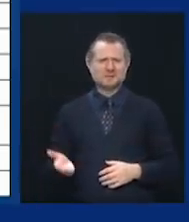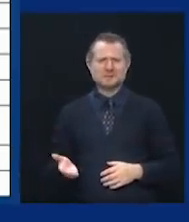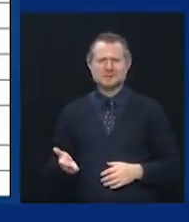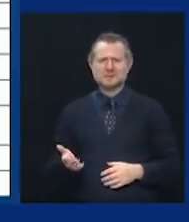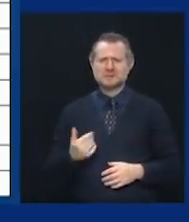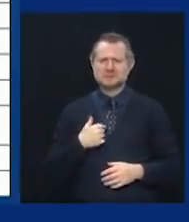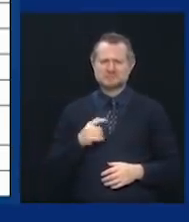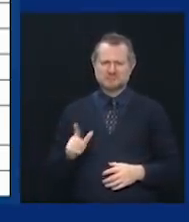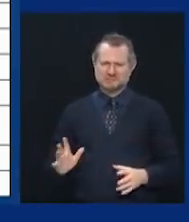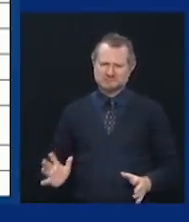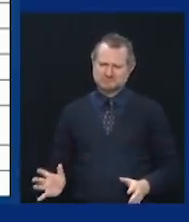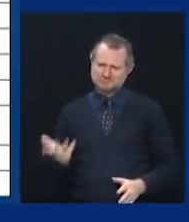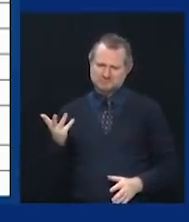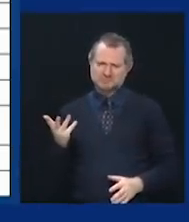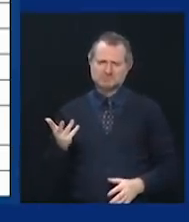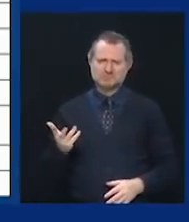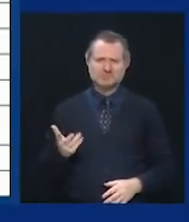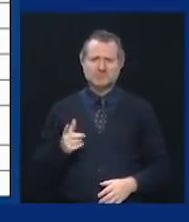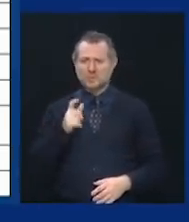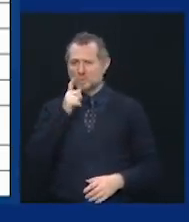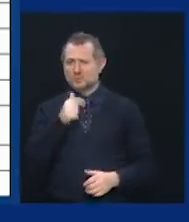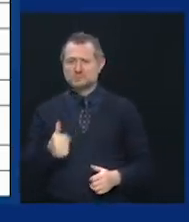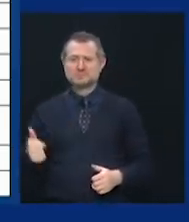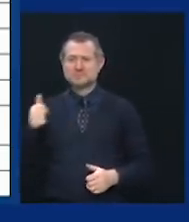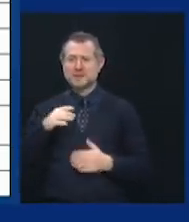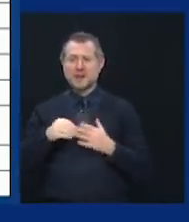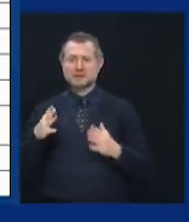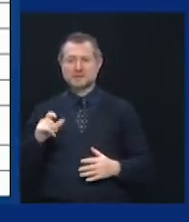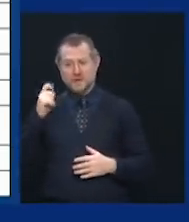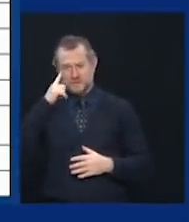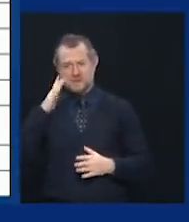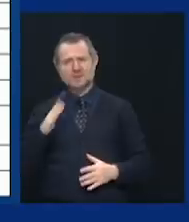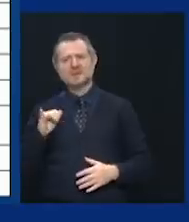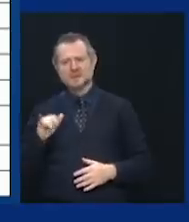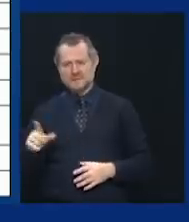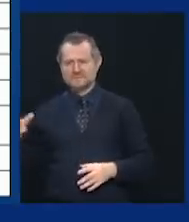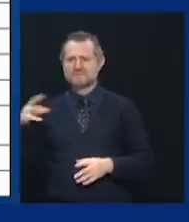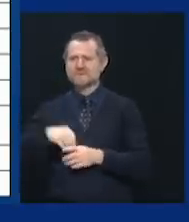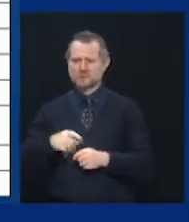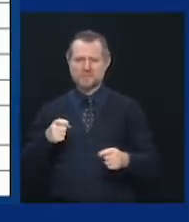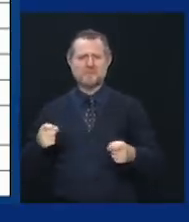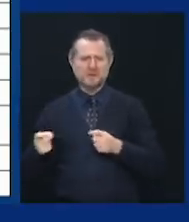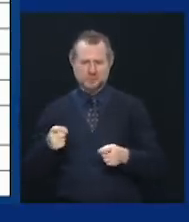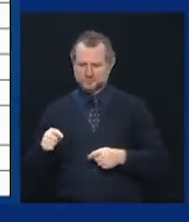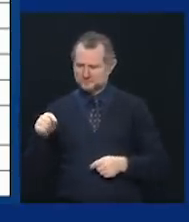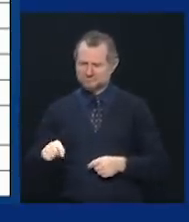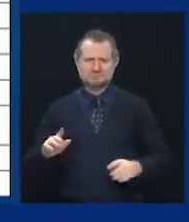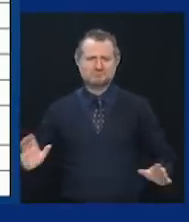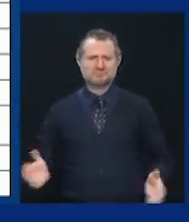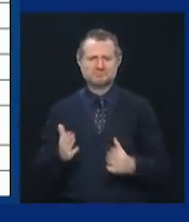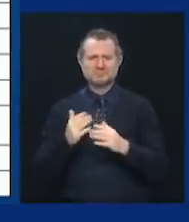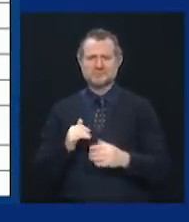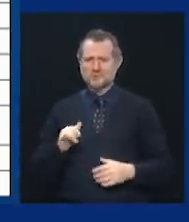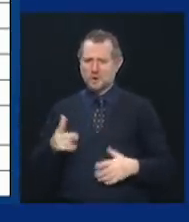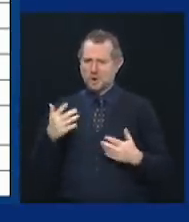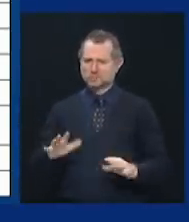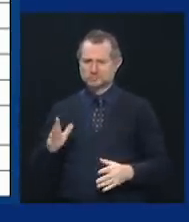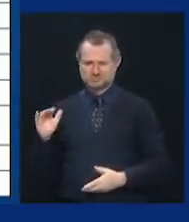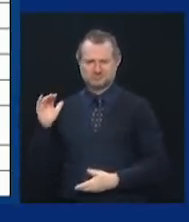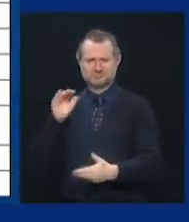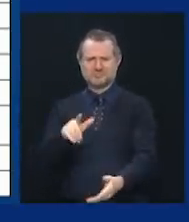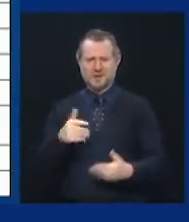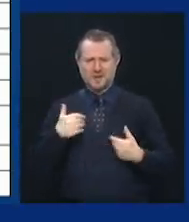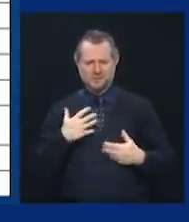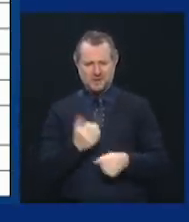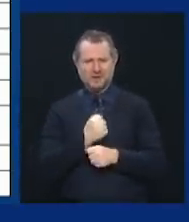public officials to step in and manage those systems. You have the allocation. We want